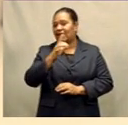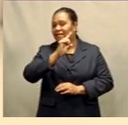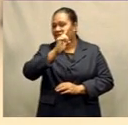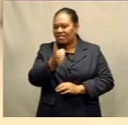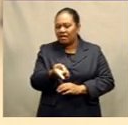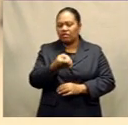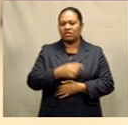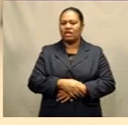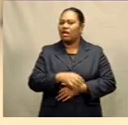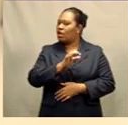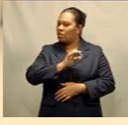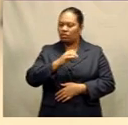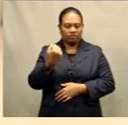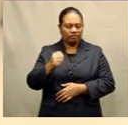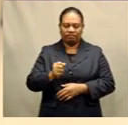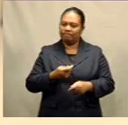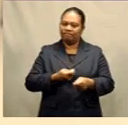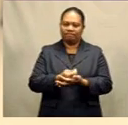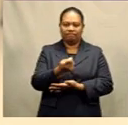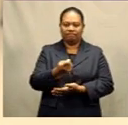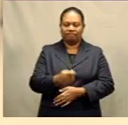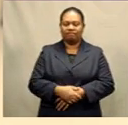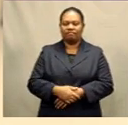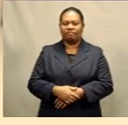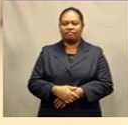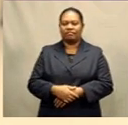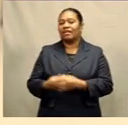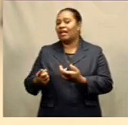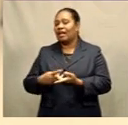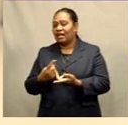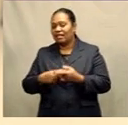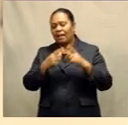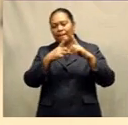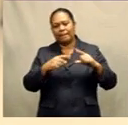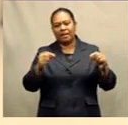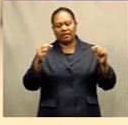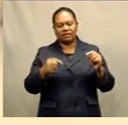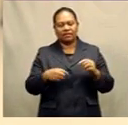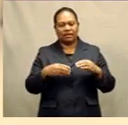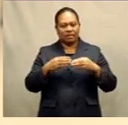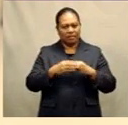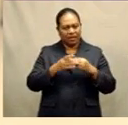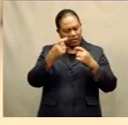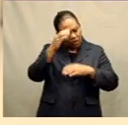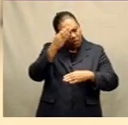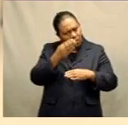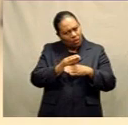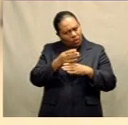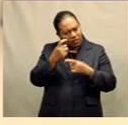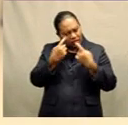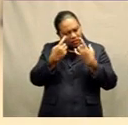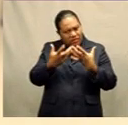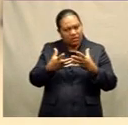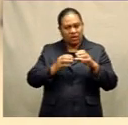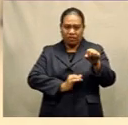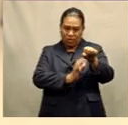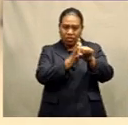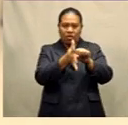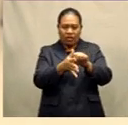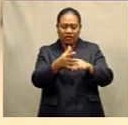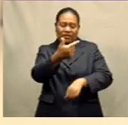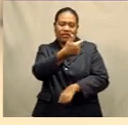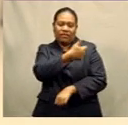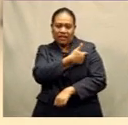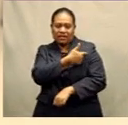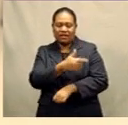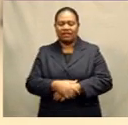675,000 non-farm payrolls. Elsewhere, Bank of Japan policymakers hoped that accelerating coronavirus